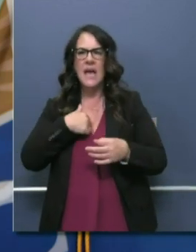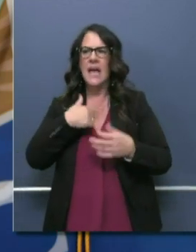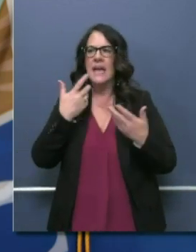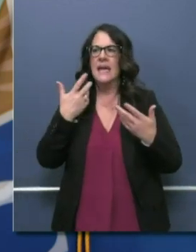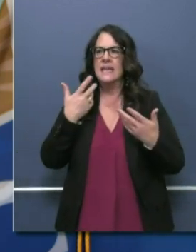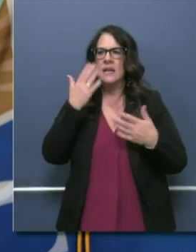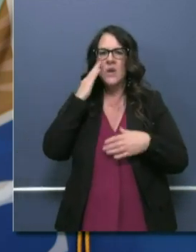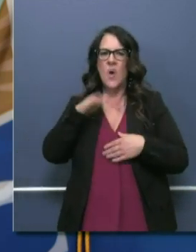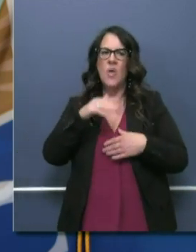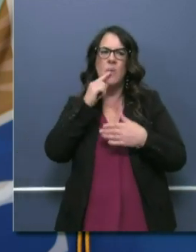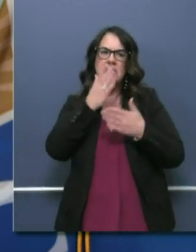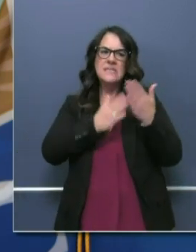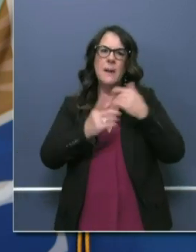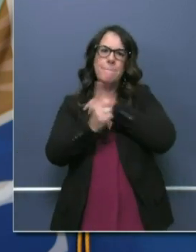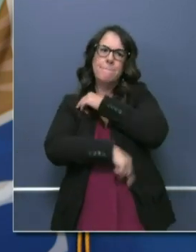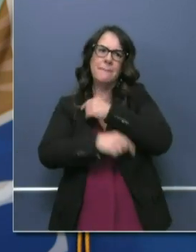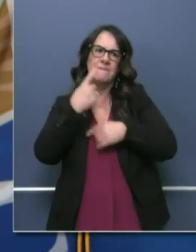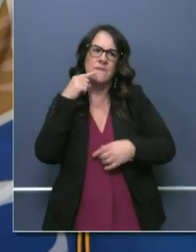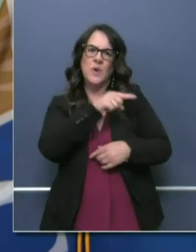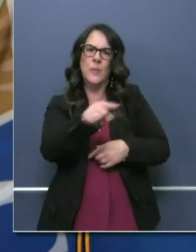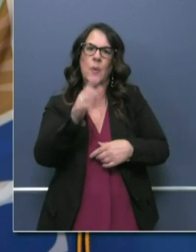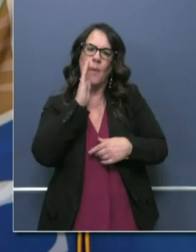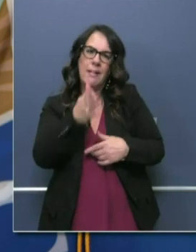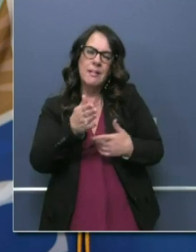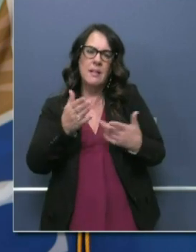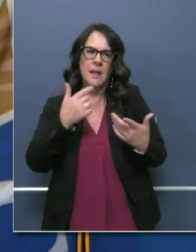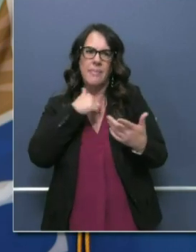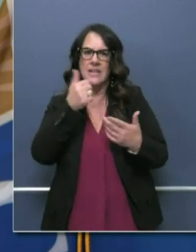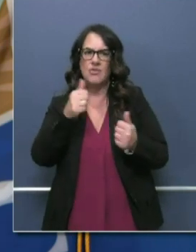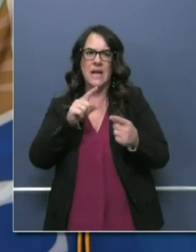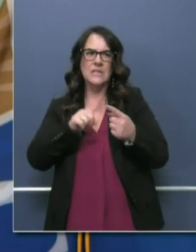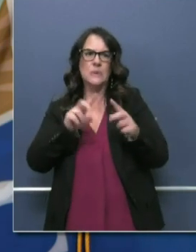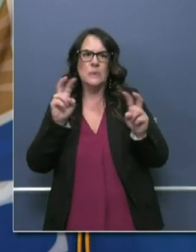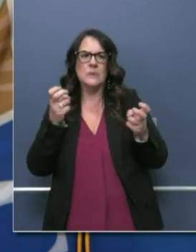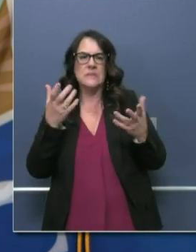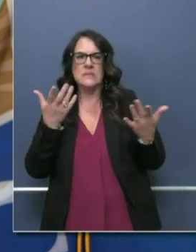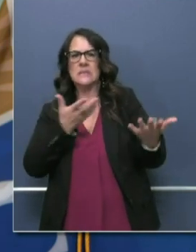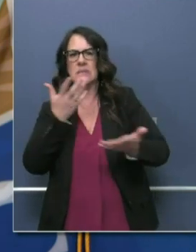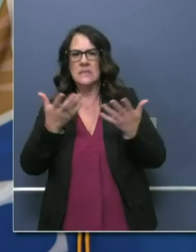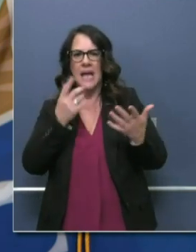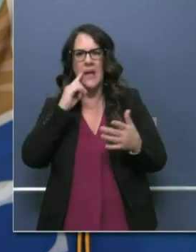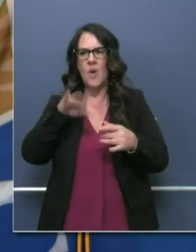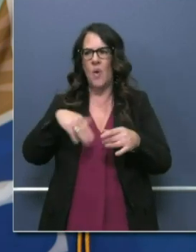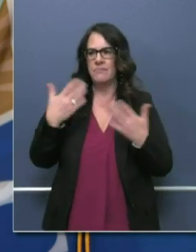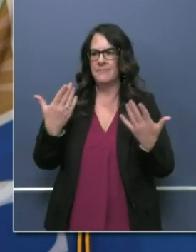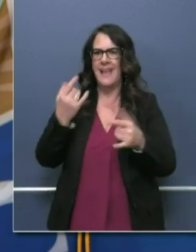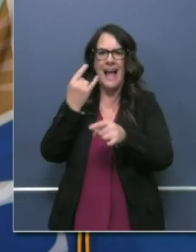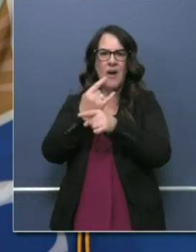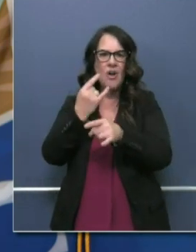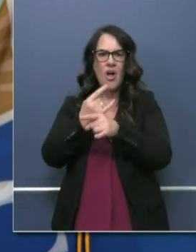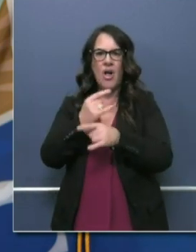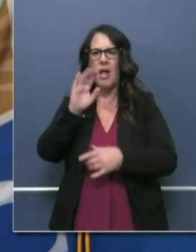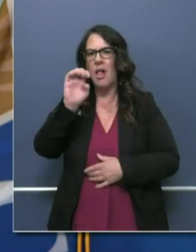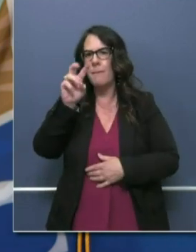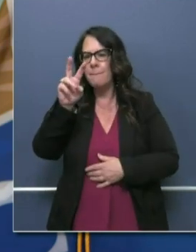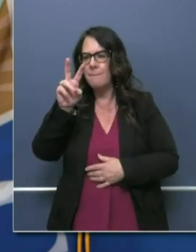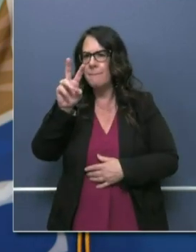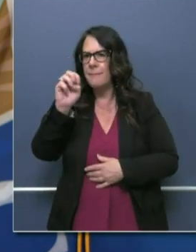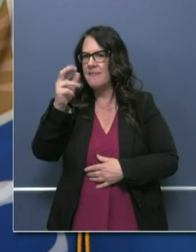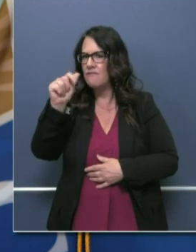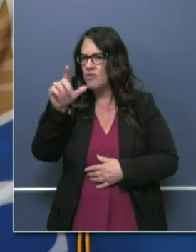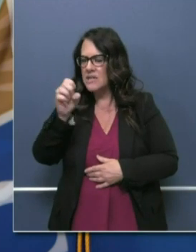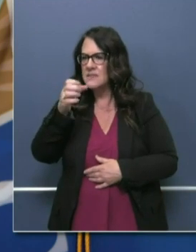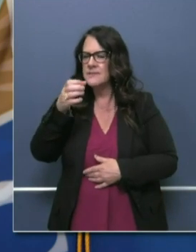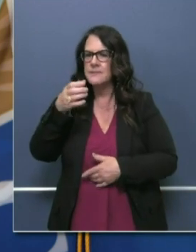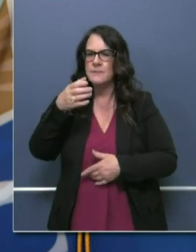be punitive. I'll just say that as a proof point. I know that just the alcohol beverage control here at the state of California has investigated